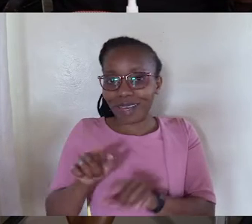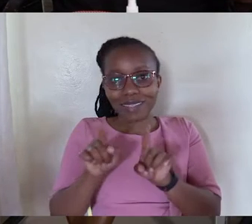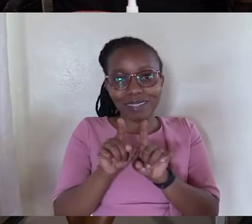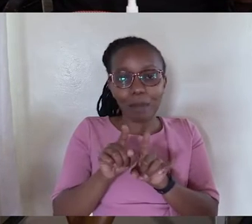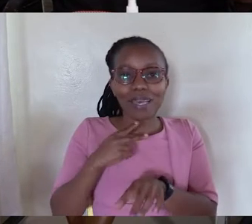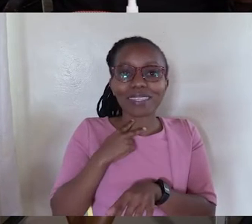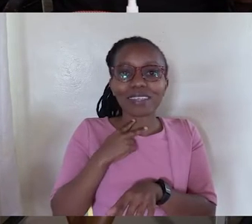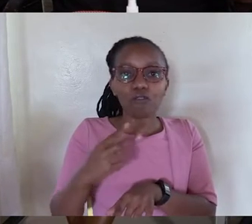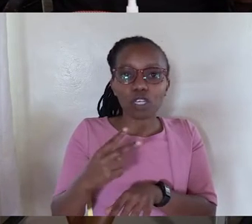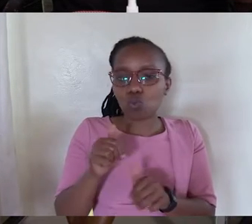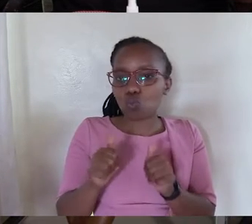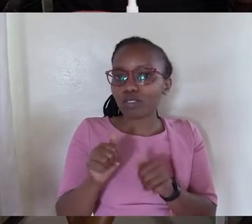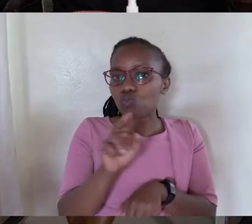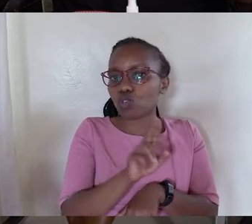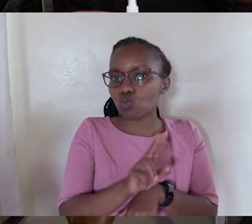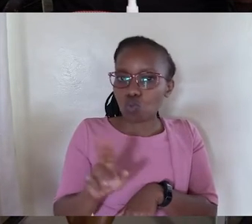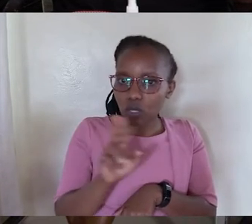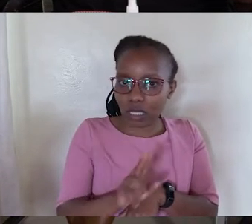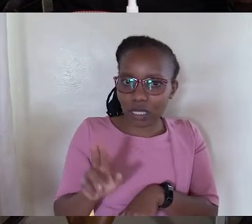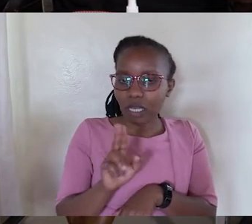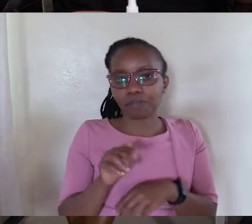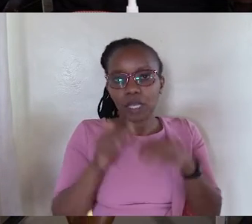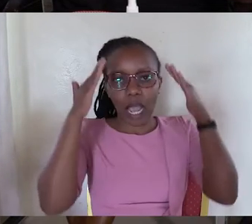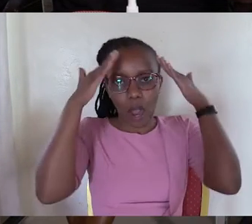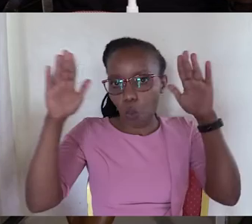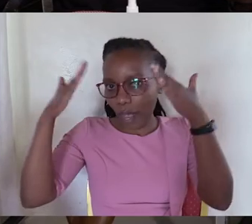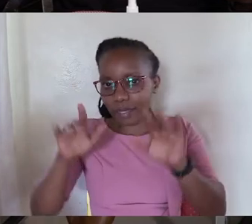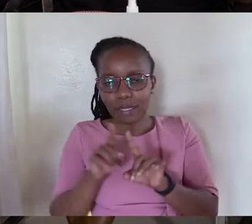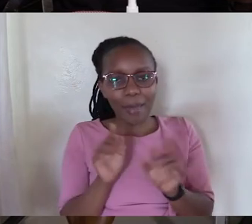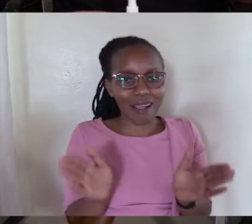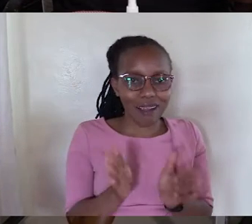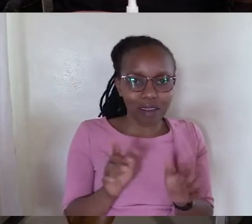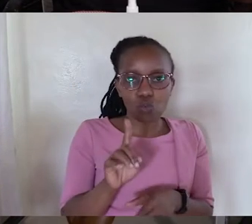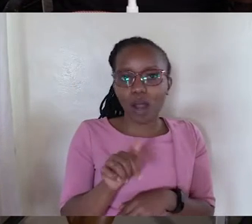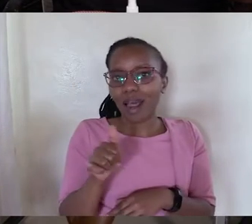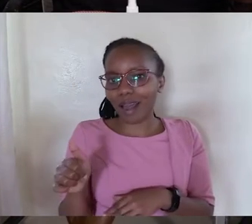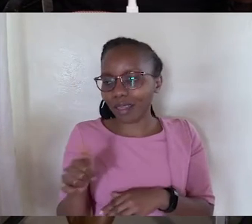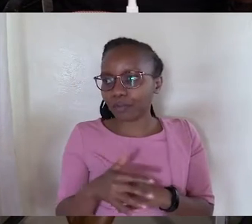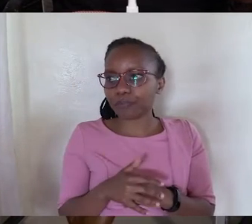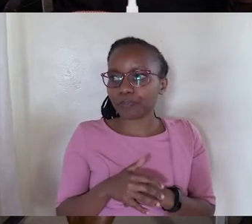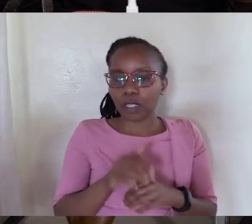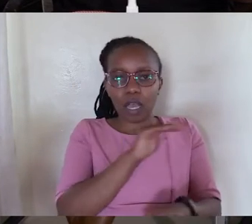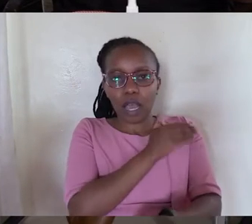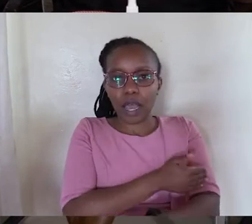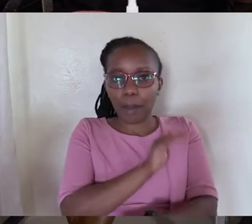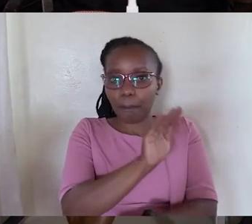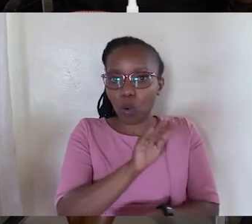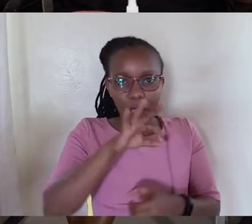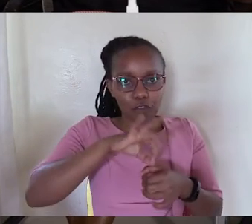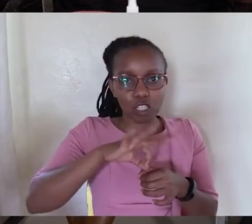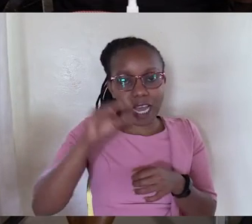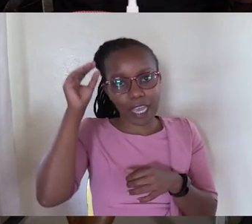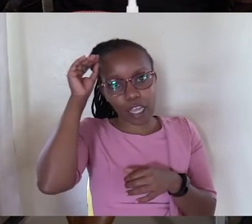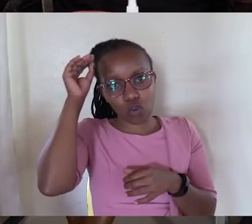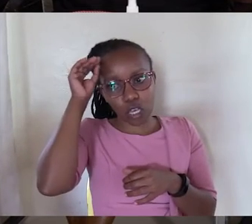that we use it to for outreach, to encourage each other, to do, to empower them in voter